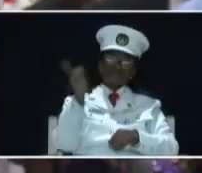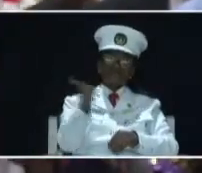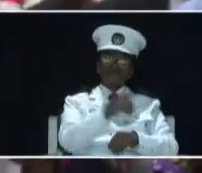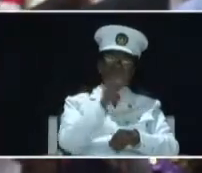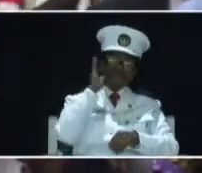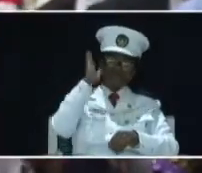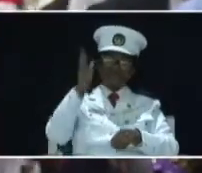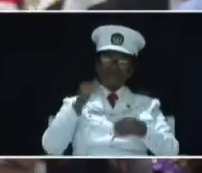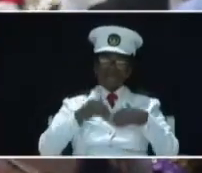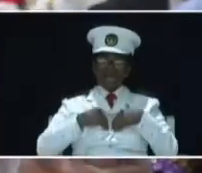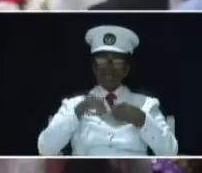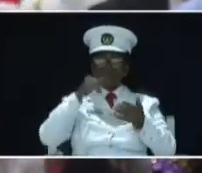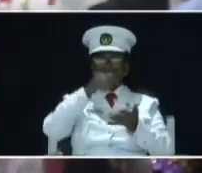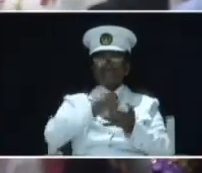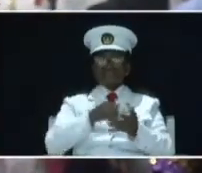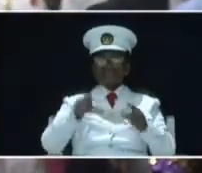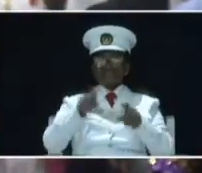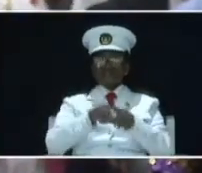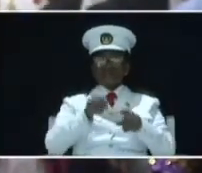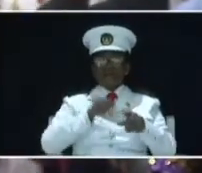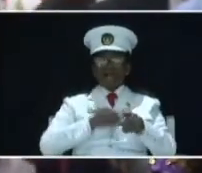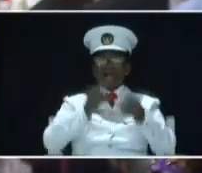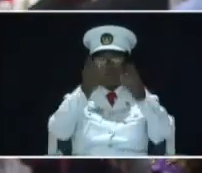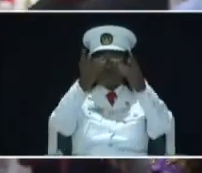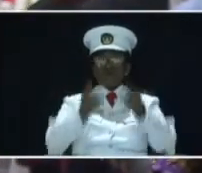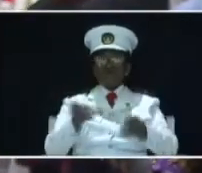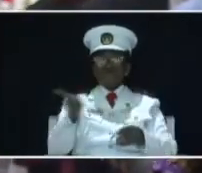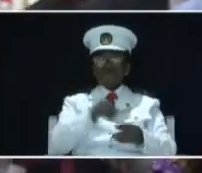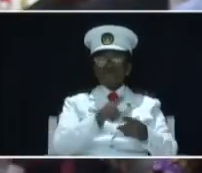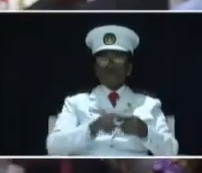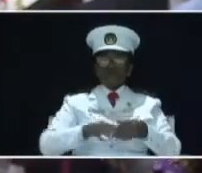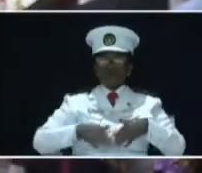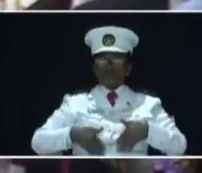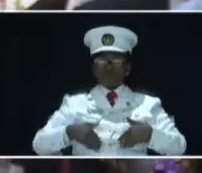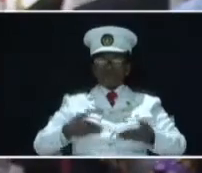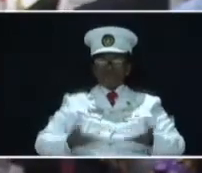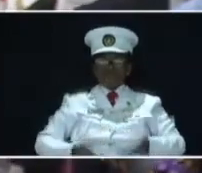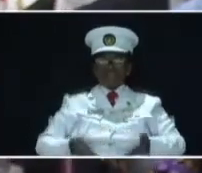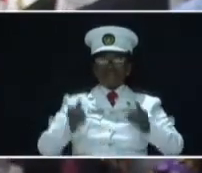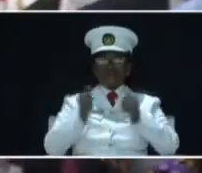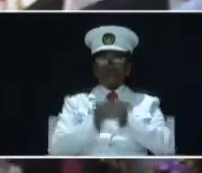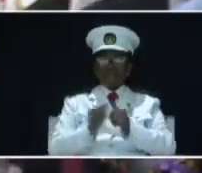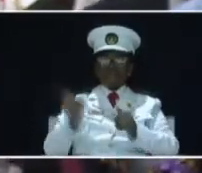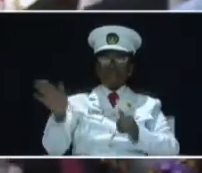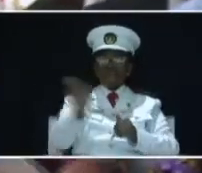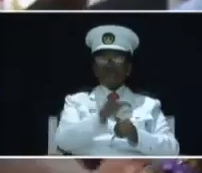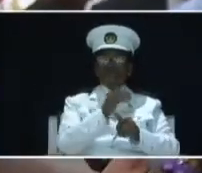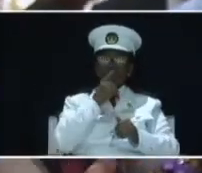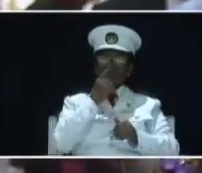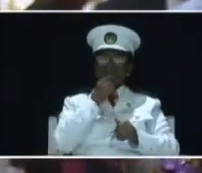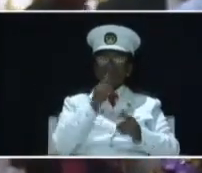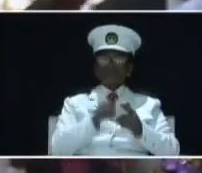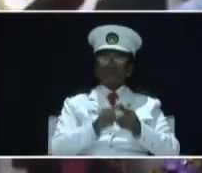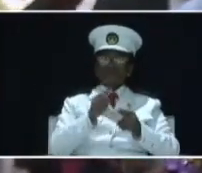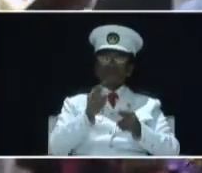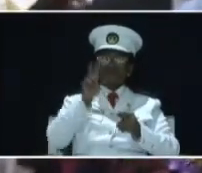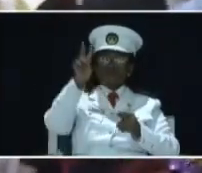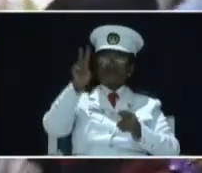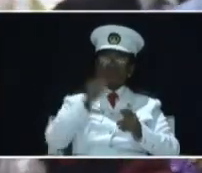So I want you to confess with your mouth to two or three people and say, I've already received my